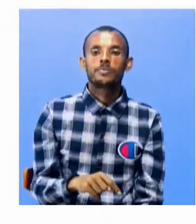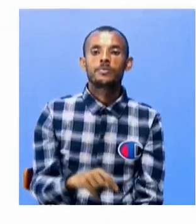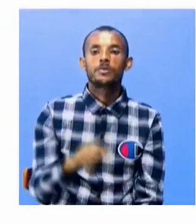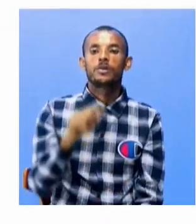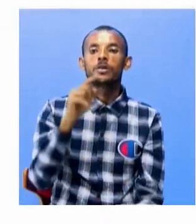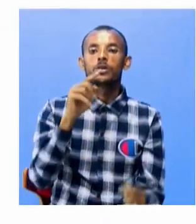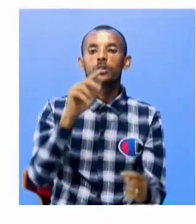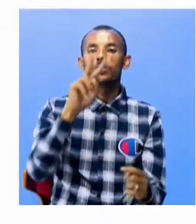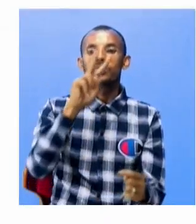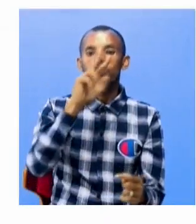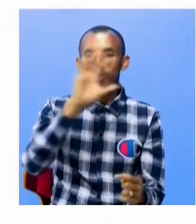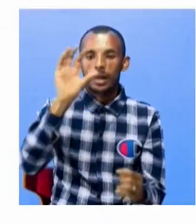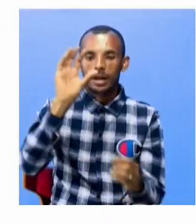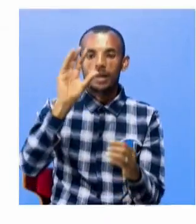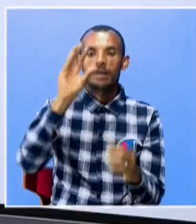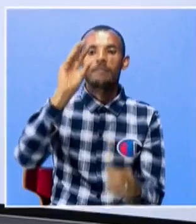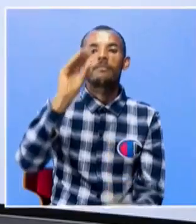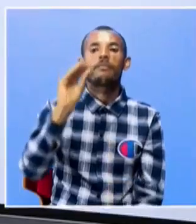250.